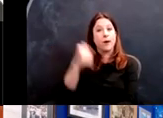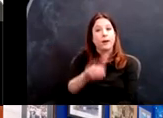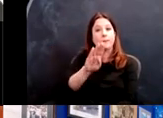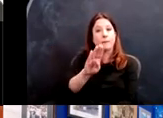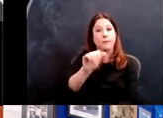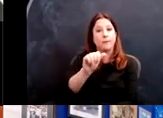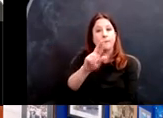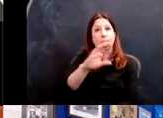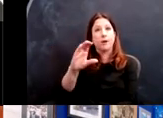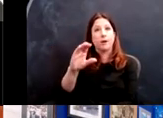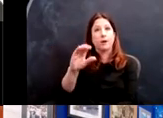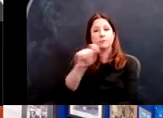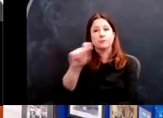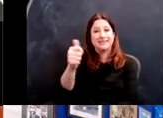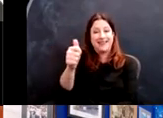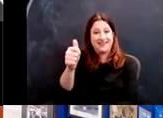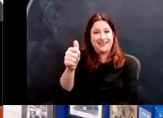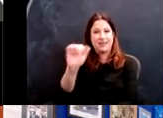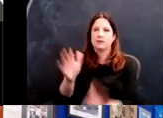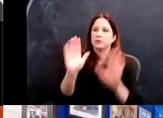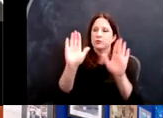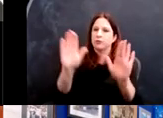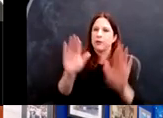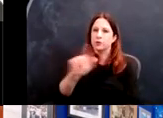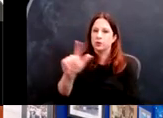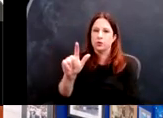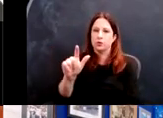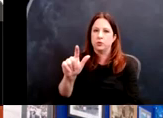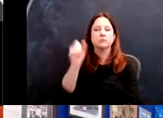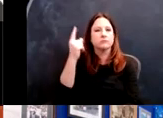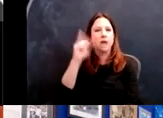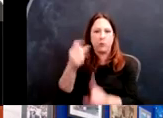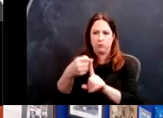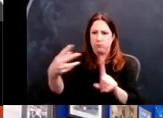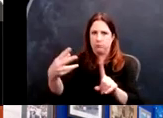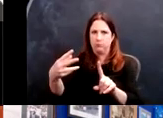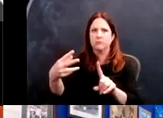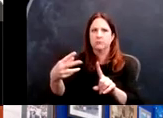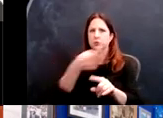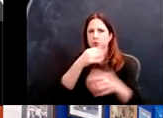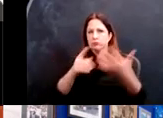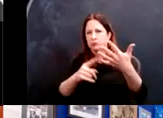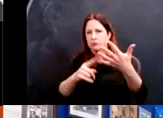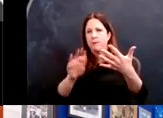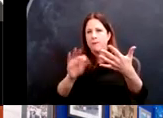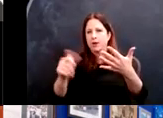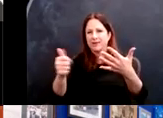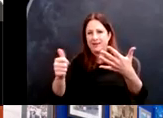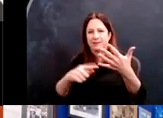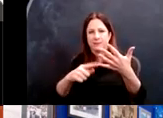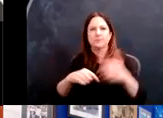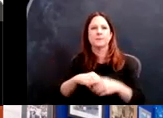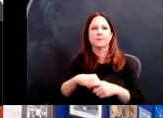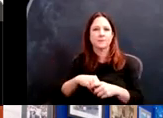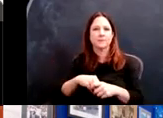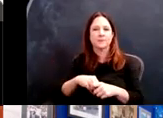is a really, really great tool. I'm going to talk about that in just a second, but one of the